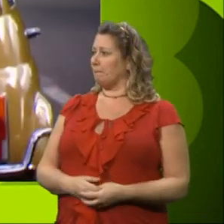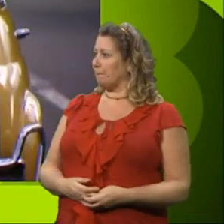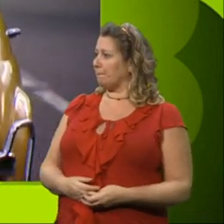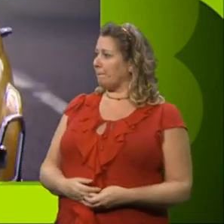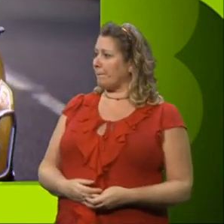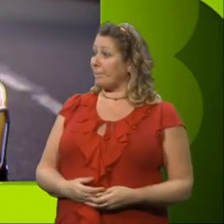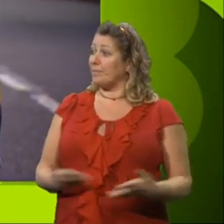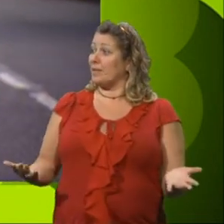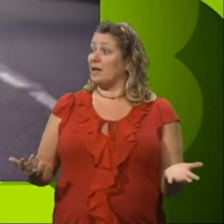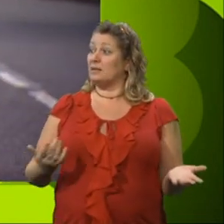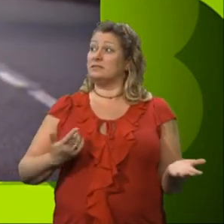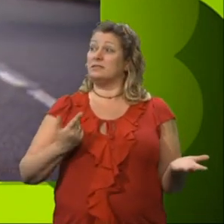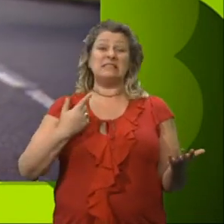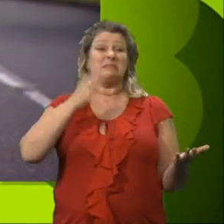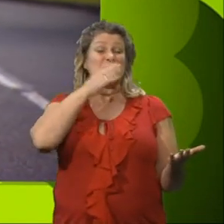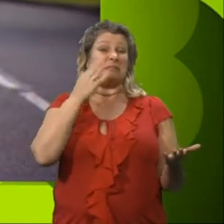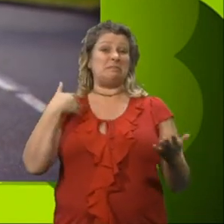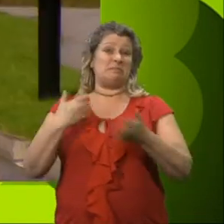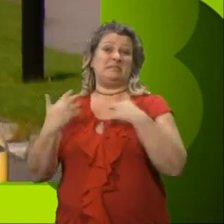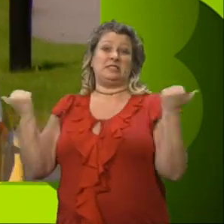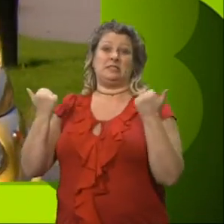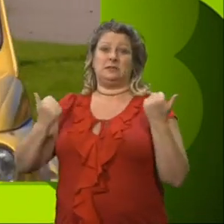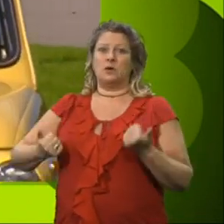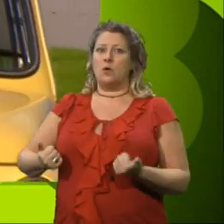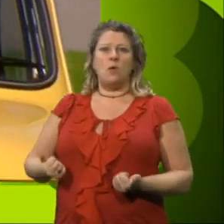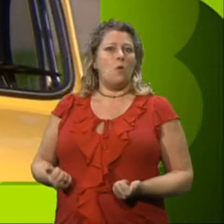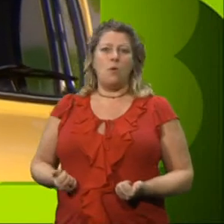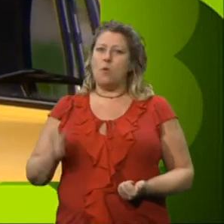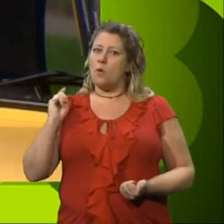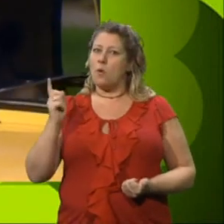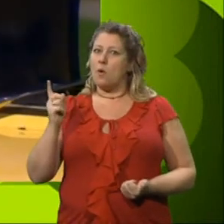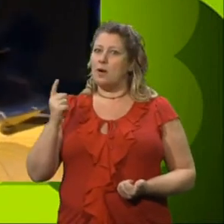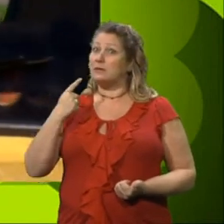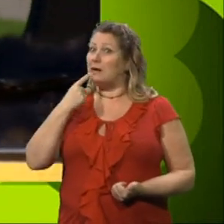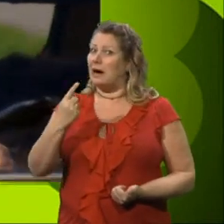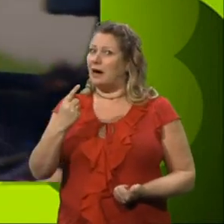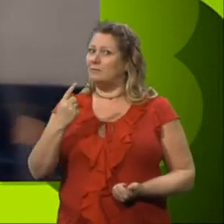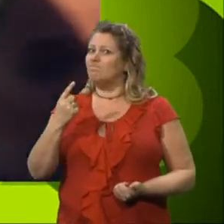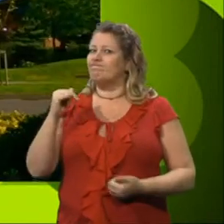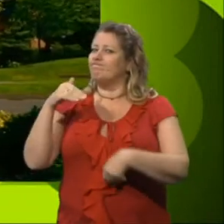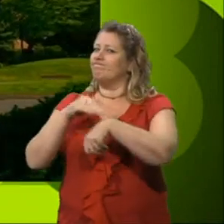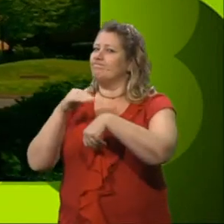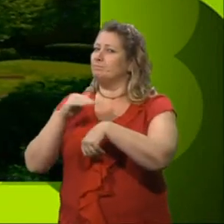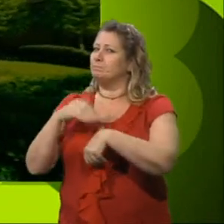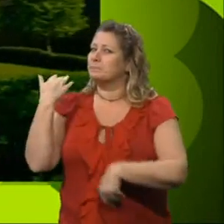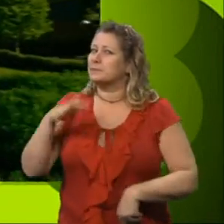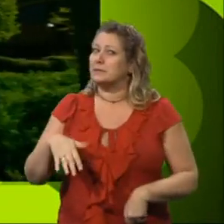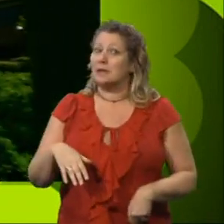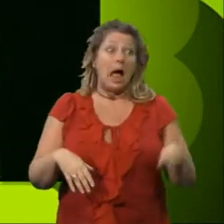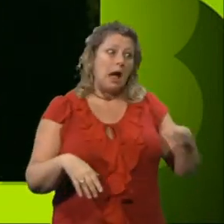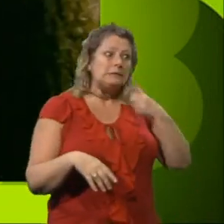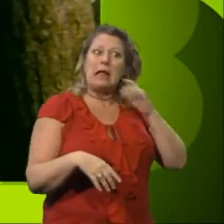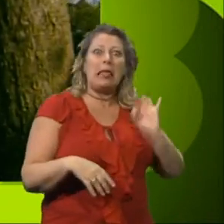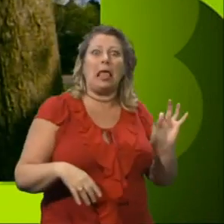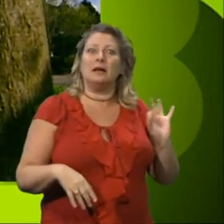Anyway, whoever spelt it, dealt it. No. Well, ear man the rhyme committed the crime. He who denied